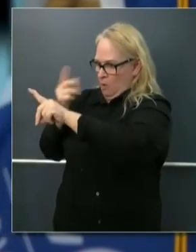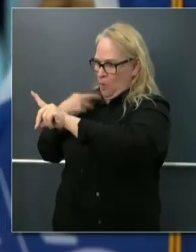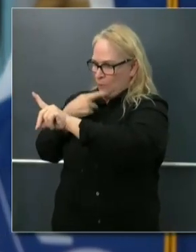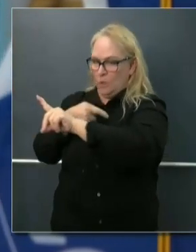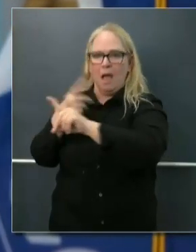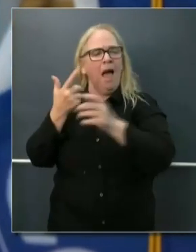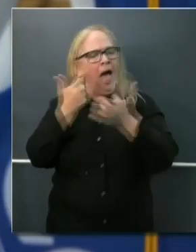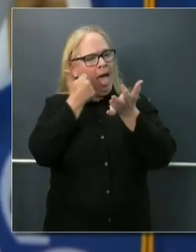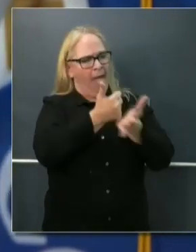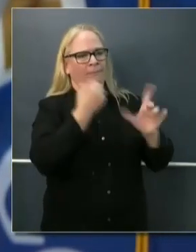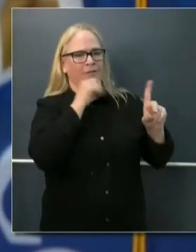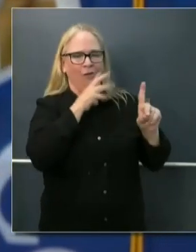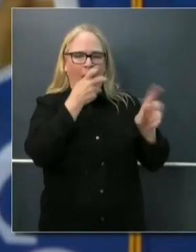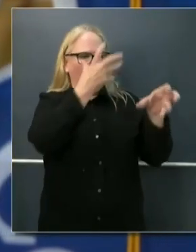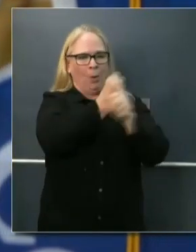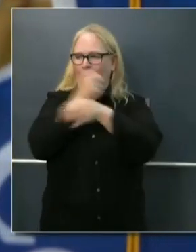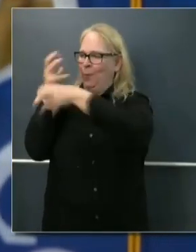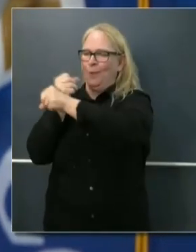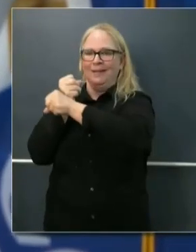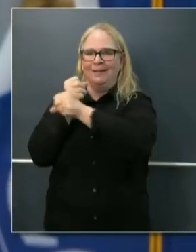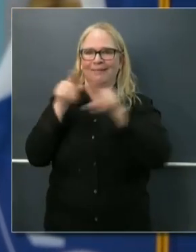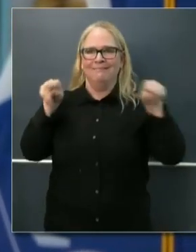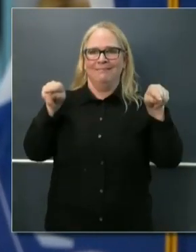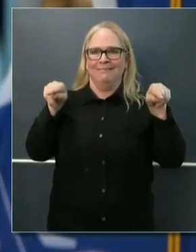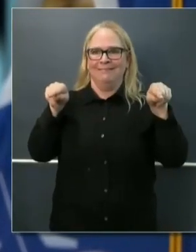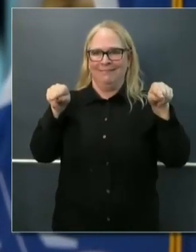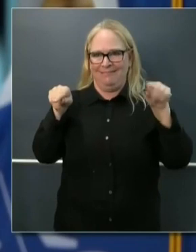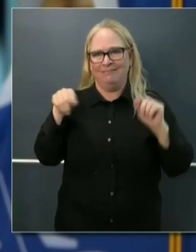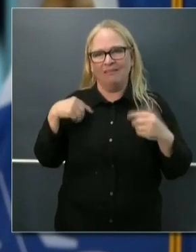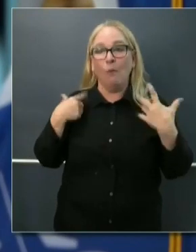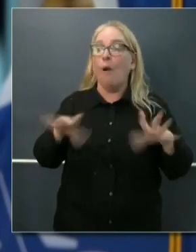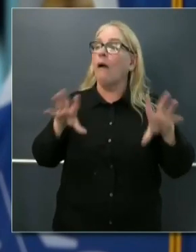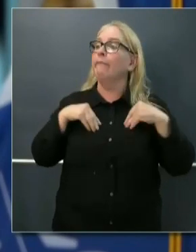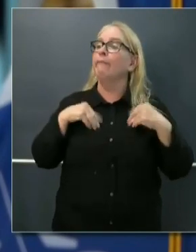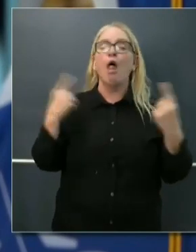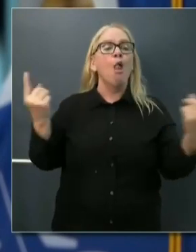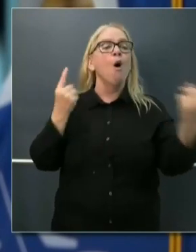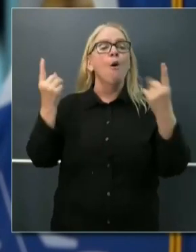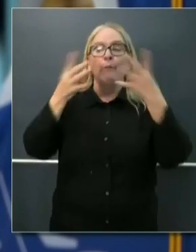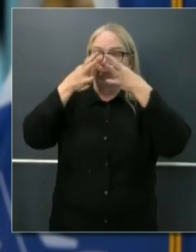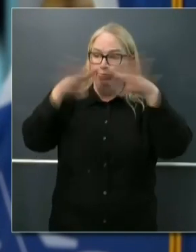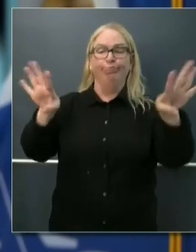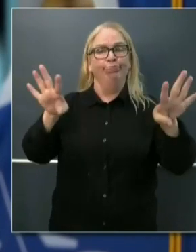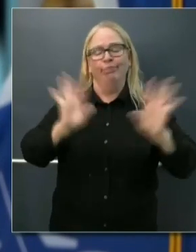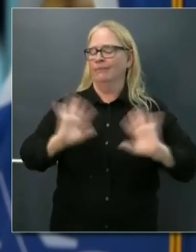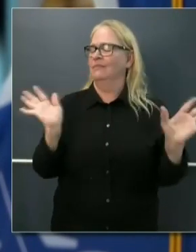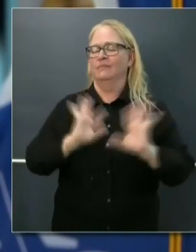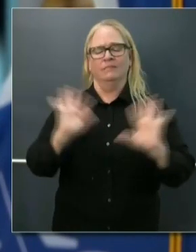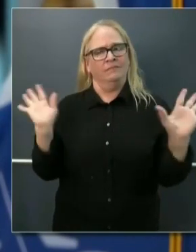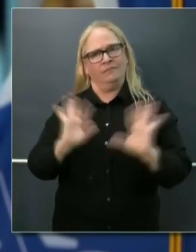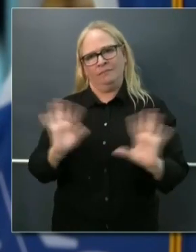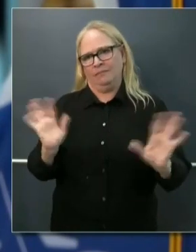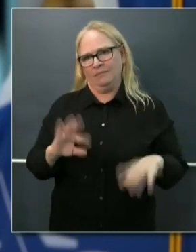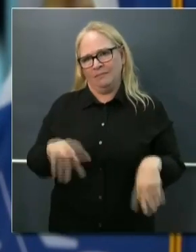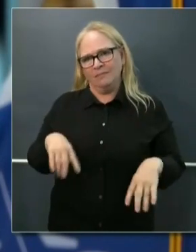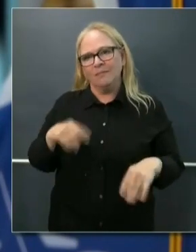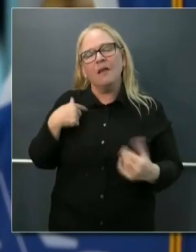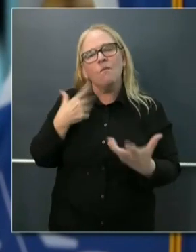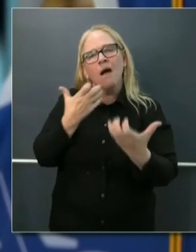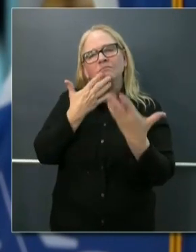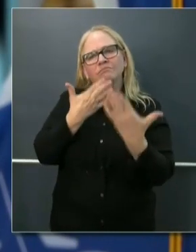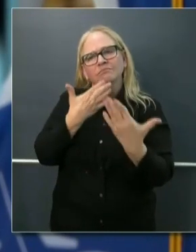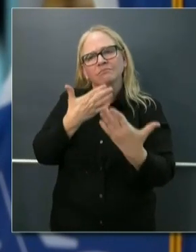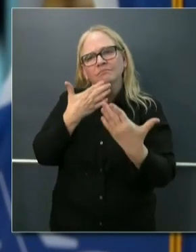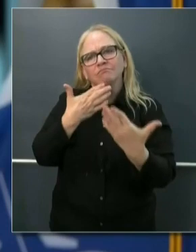said, we can't tolerate loneliness. Loneliness is a terrible threat to our health and our community, and that's why we're so grateful that you all have made, all